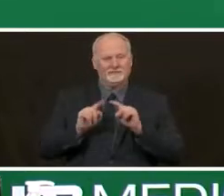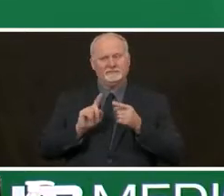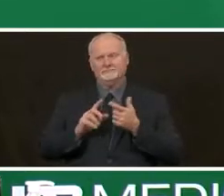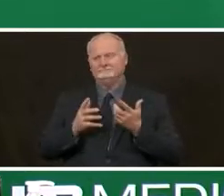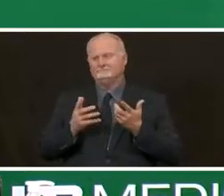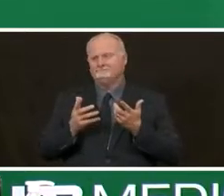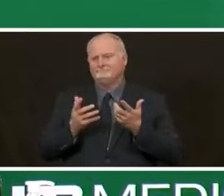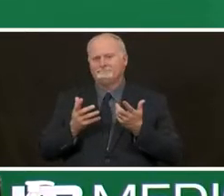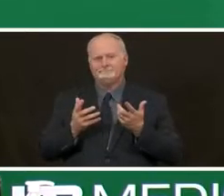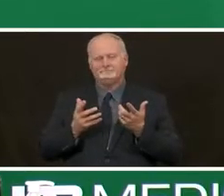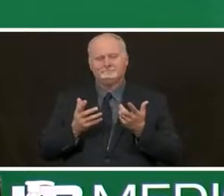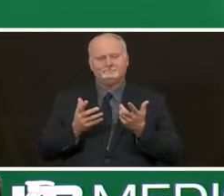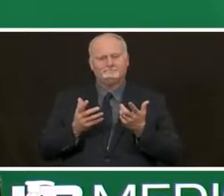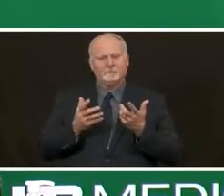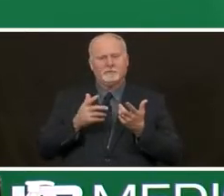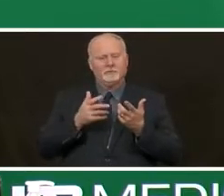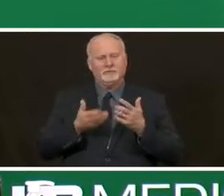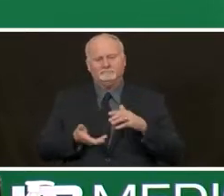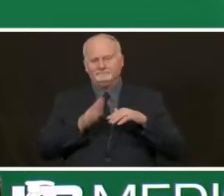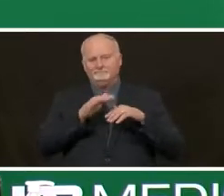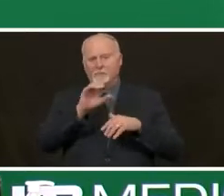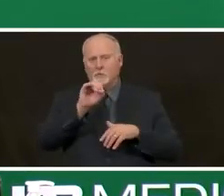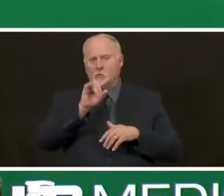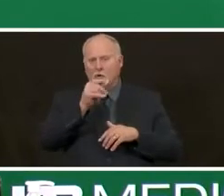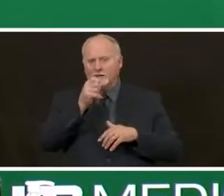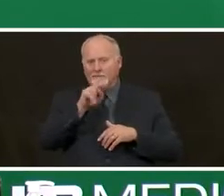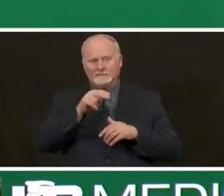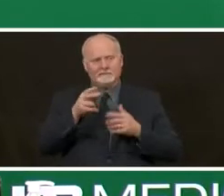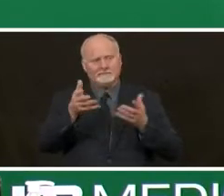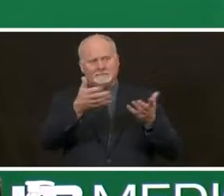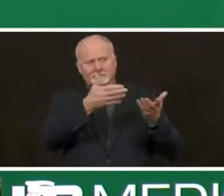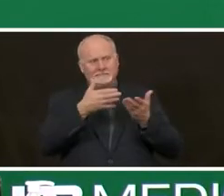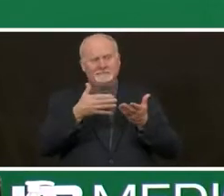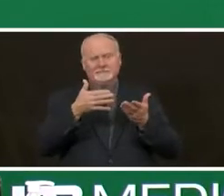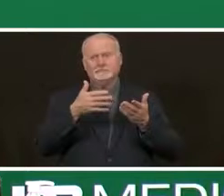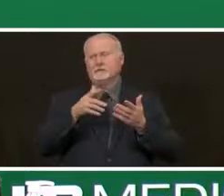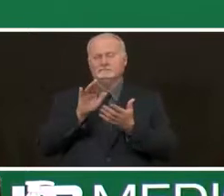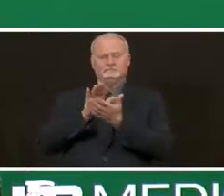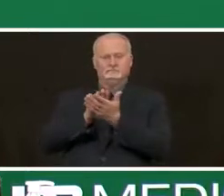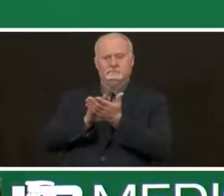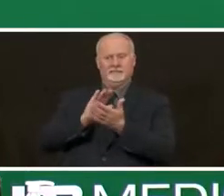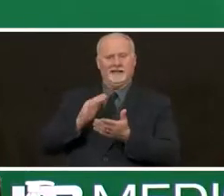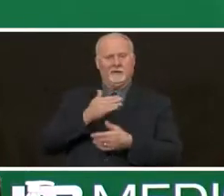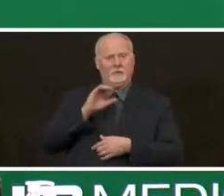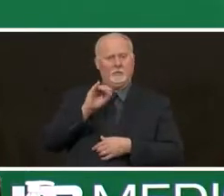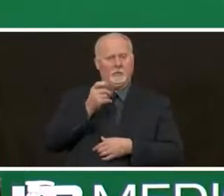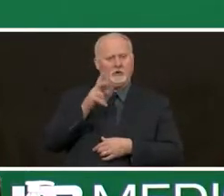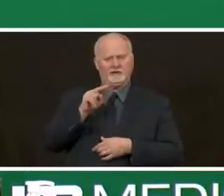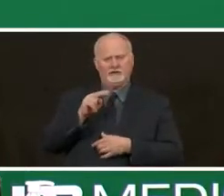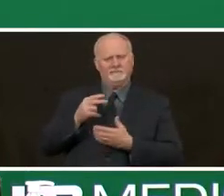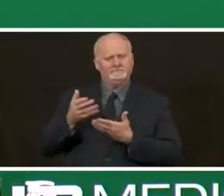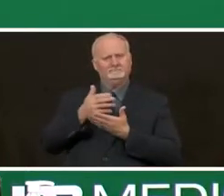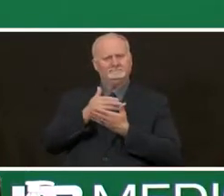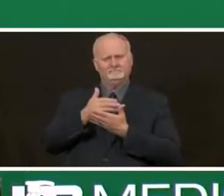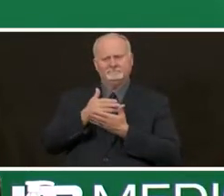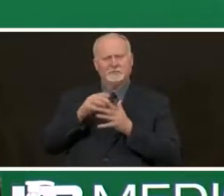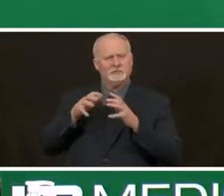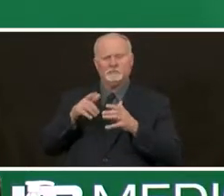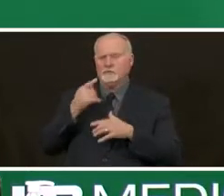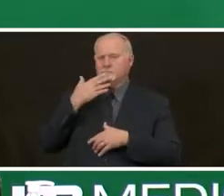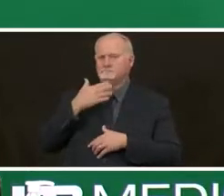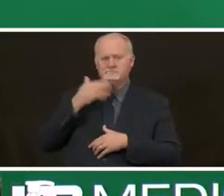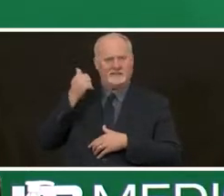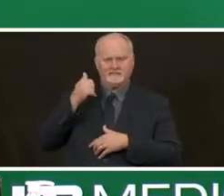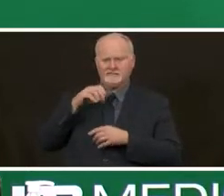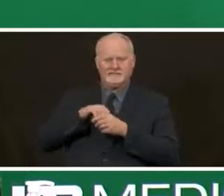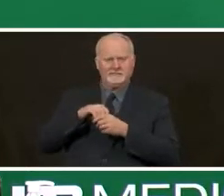increase organs, the availability of organs, and a huge shout out to our organ procurement organization, who's one of the best in the country at doing